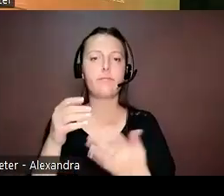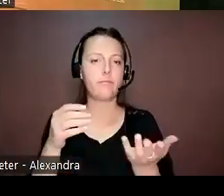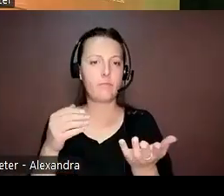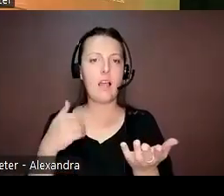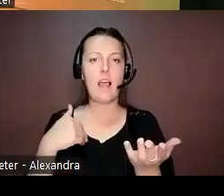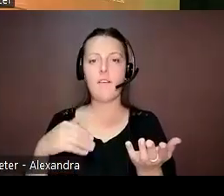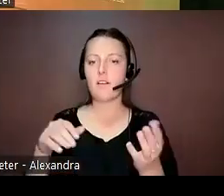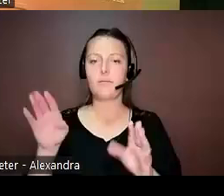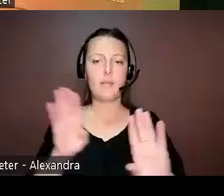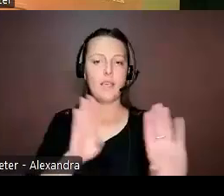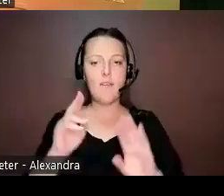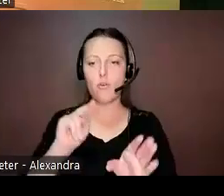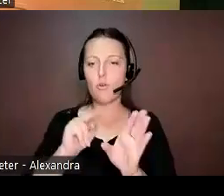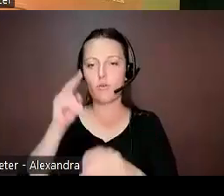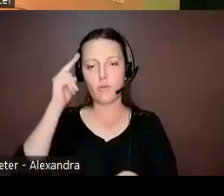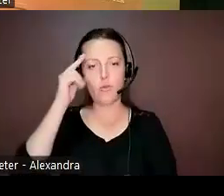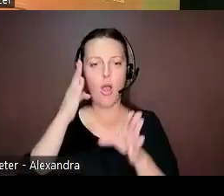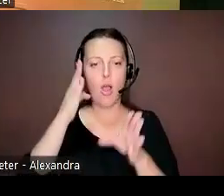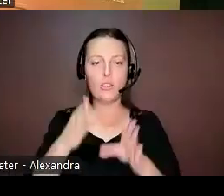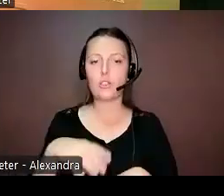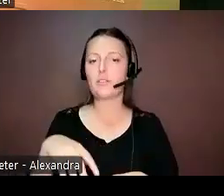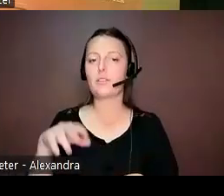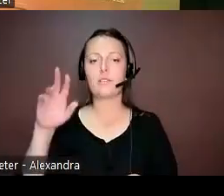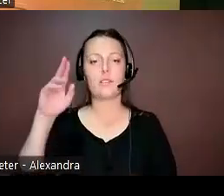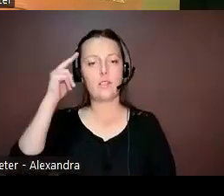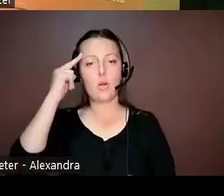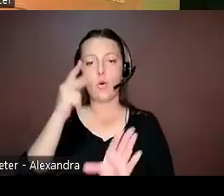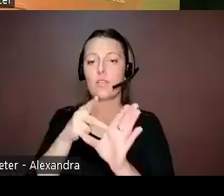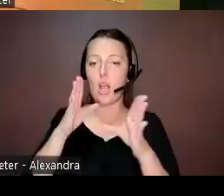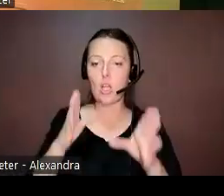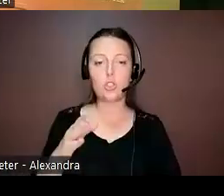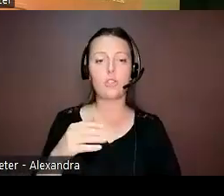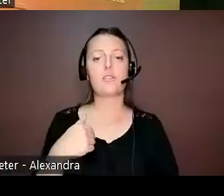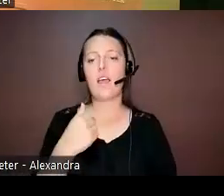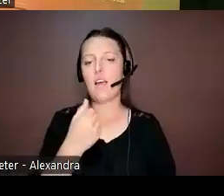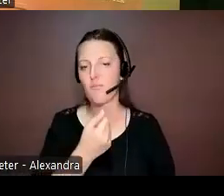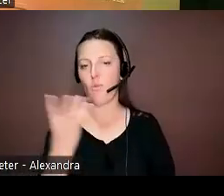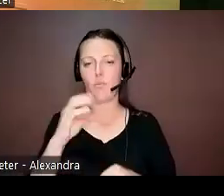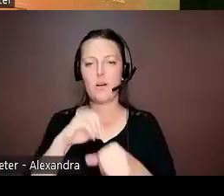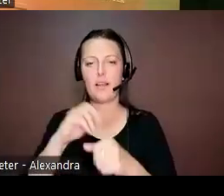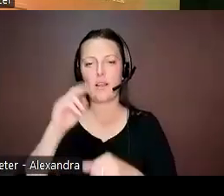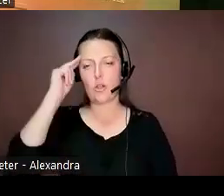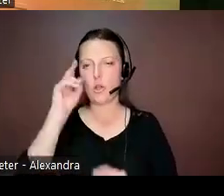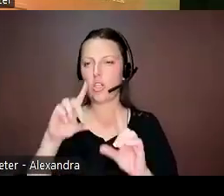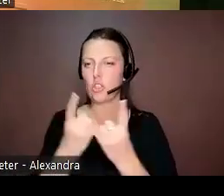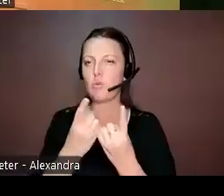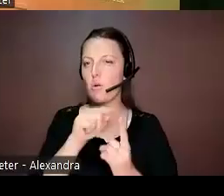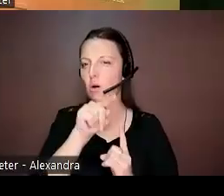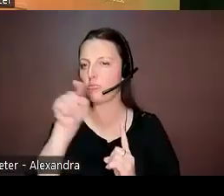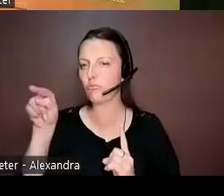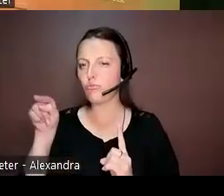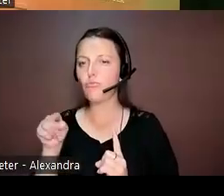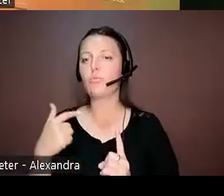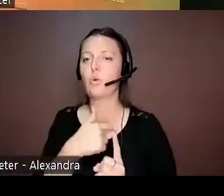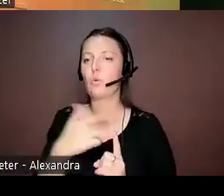our department. There are more in neurology department. And we tend to work together and tend to refer